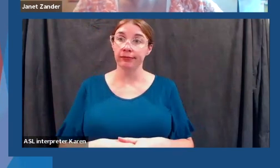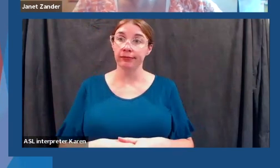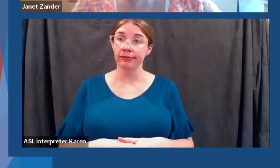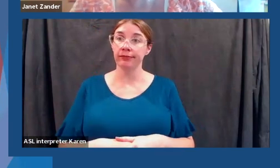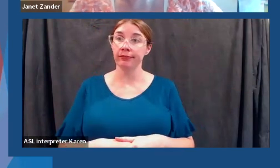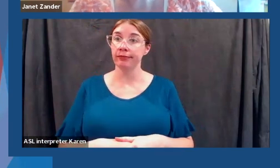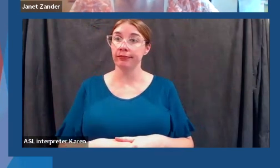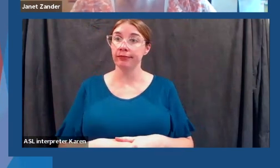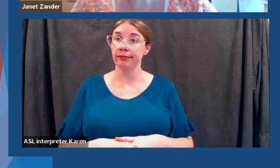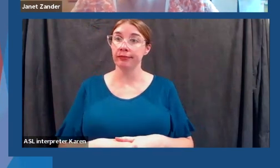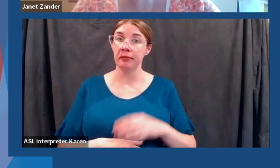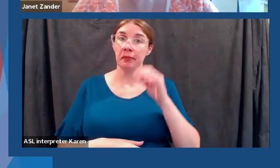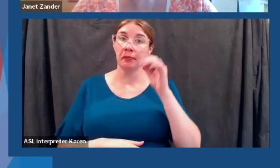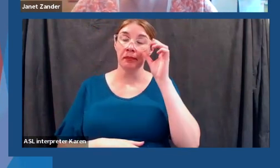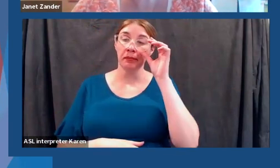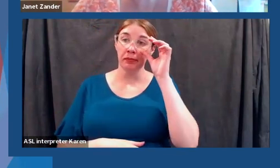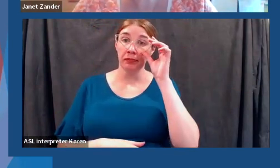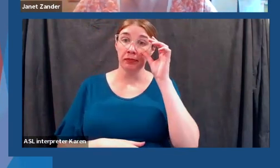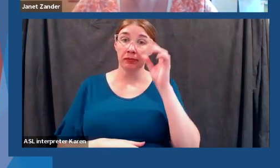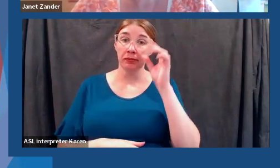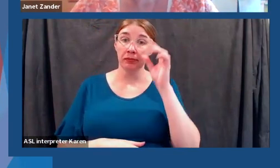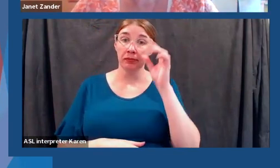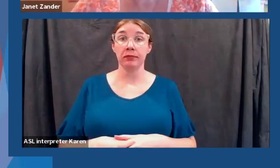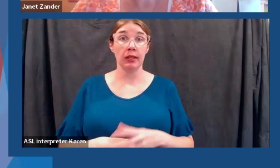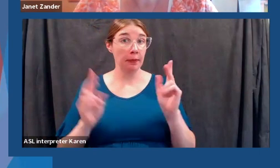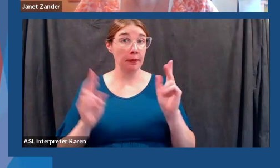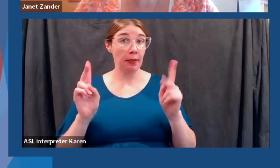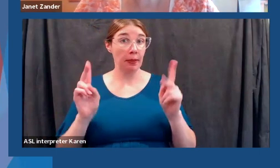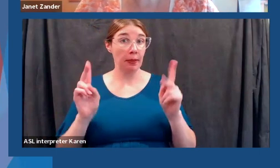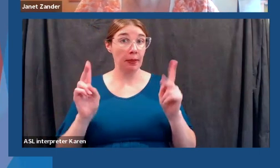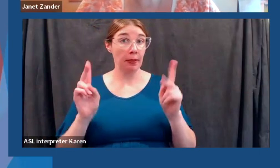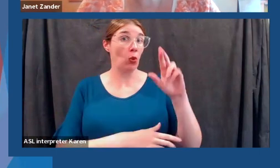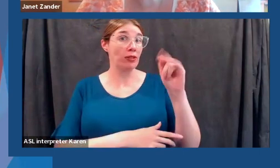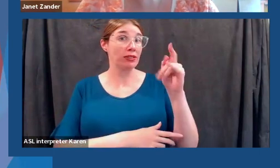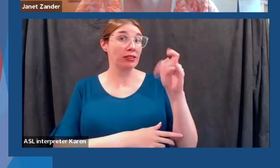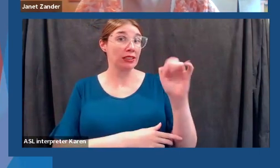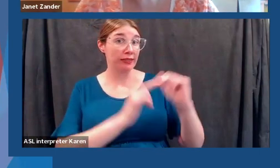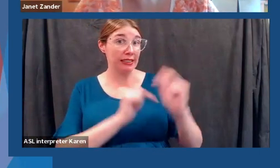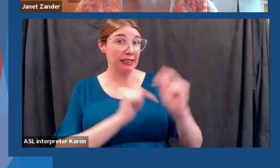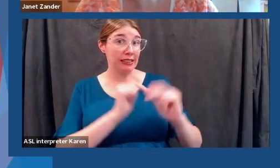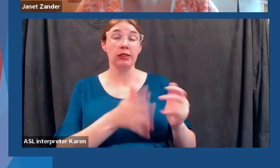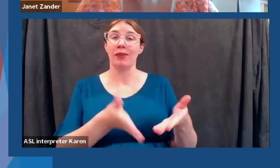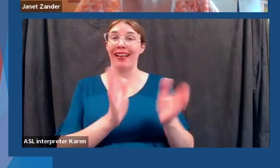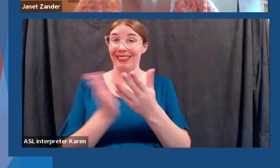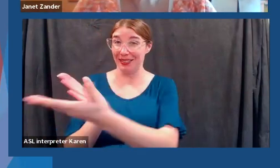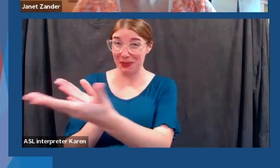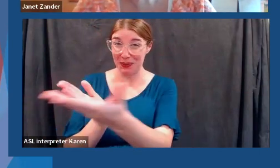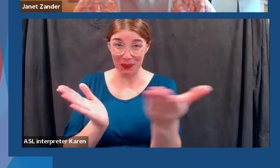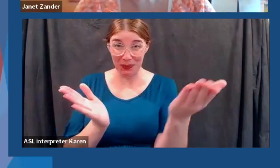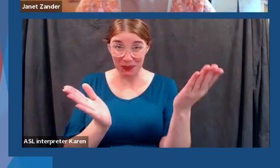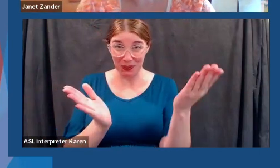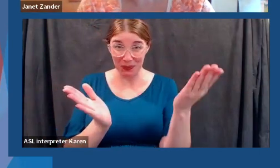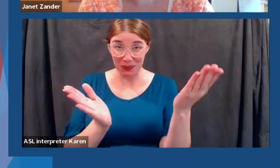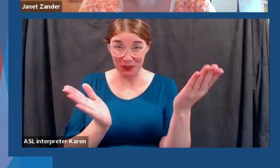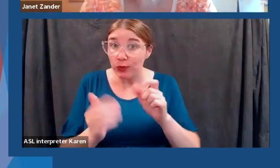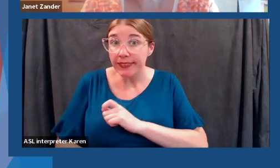are residing in a residential facility, we're asking all of you who are, if you're staff in those